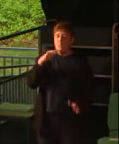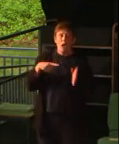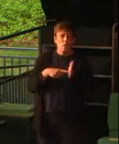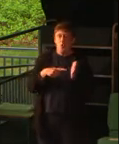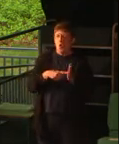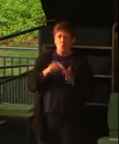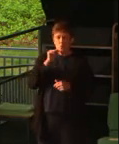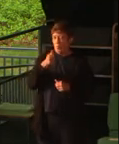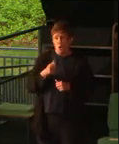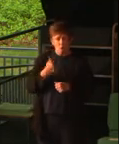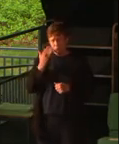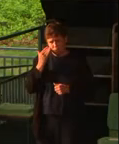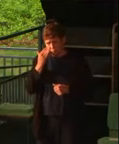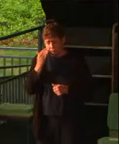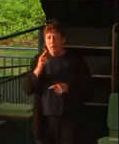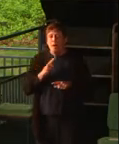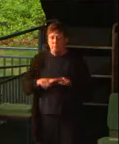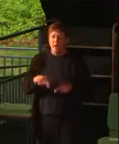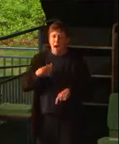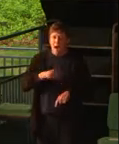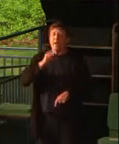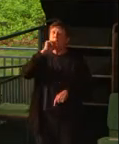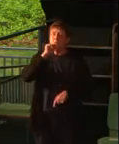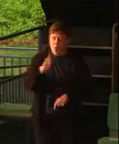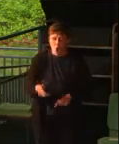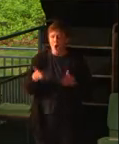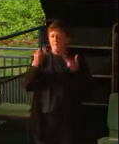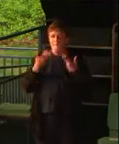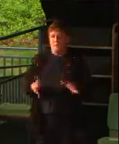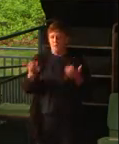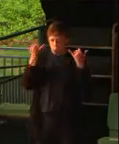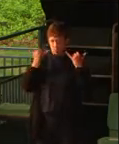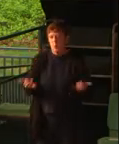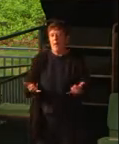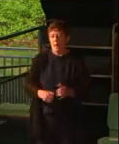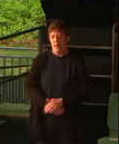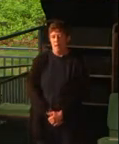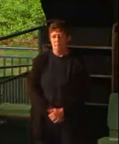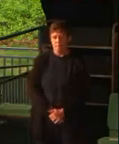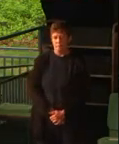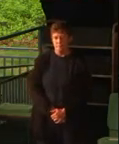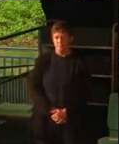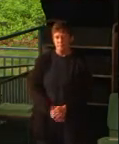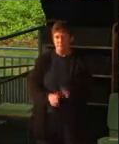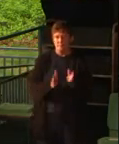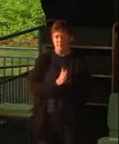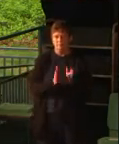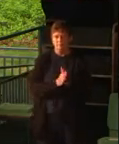but I am not done today.